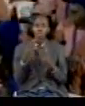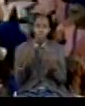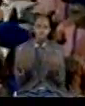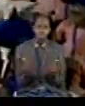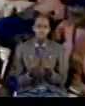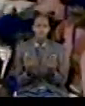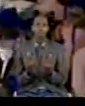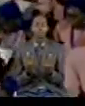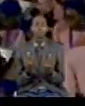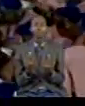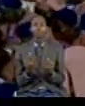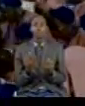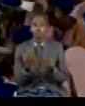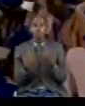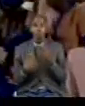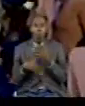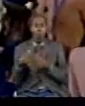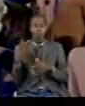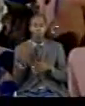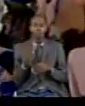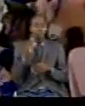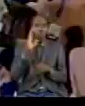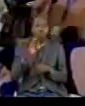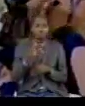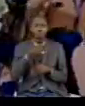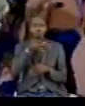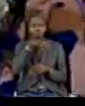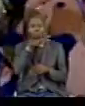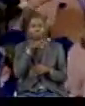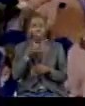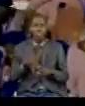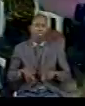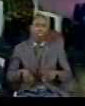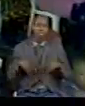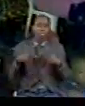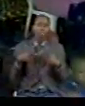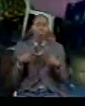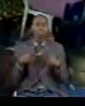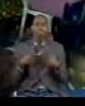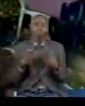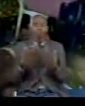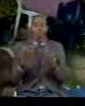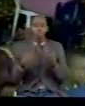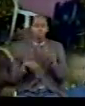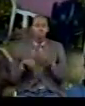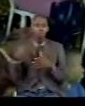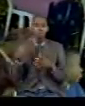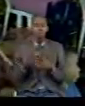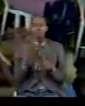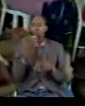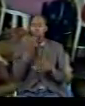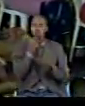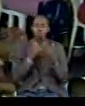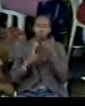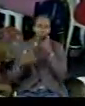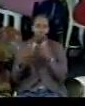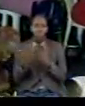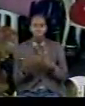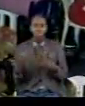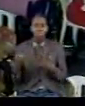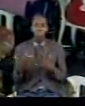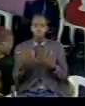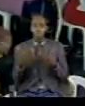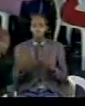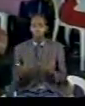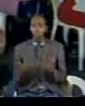Come out of your transgression? Come out of your iniquity? Here we are now. The chance